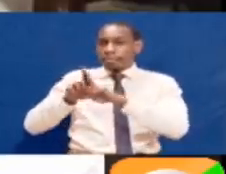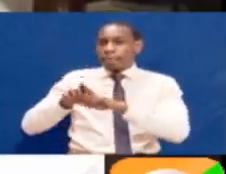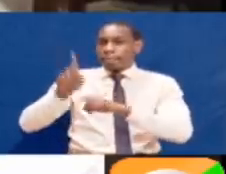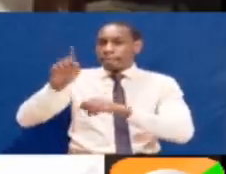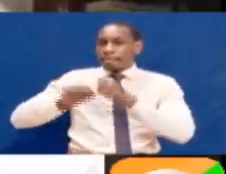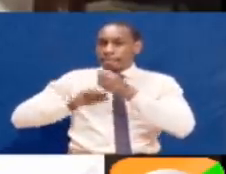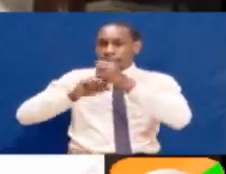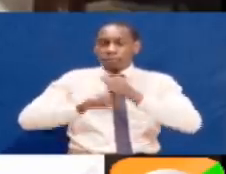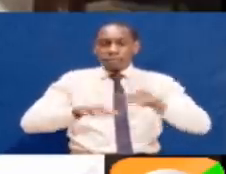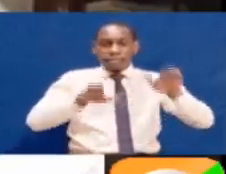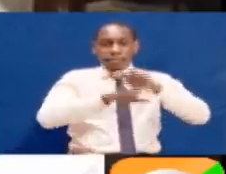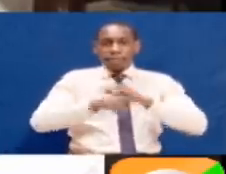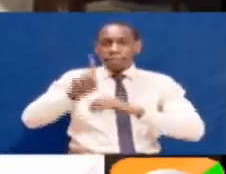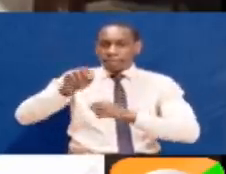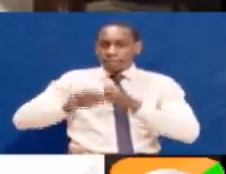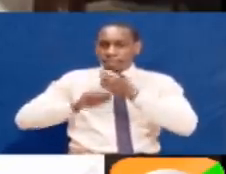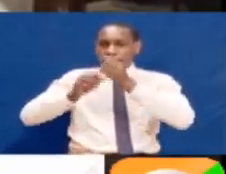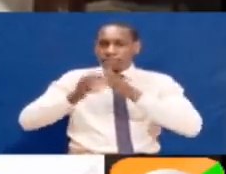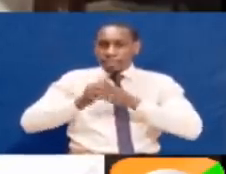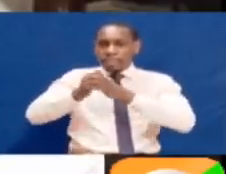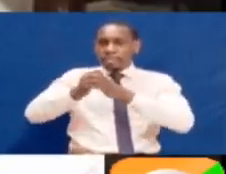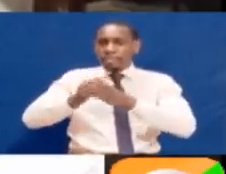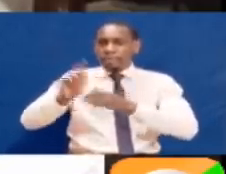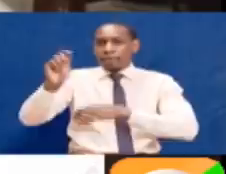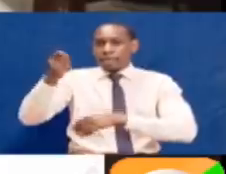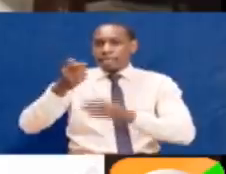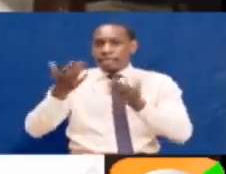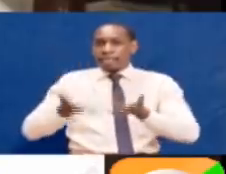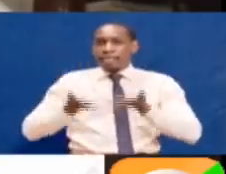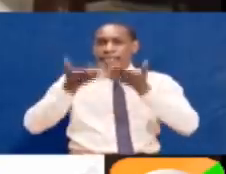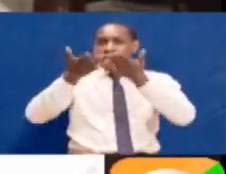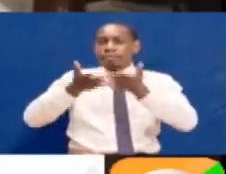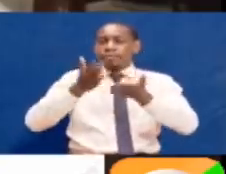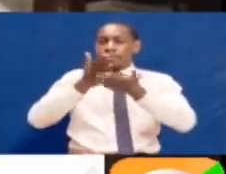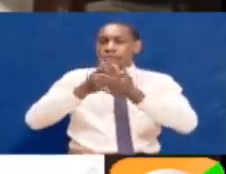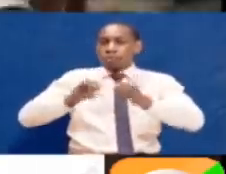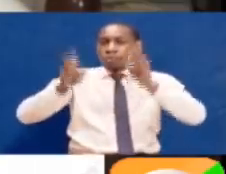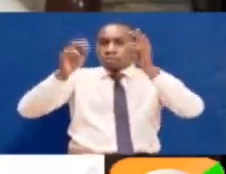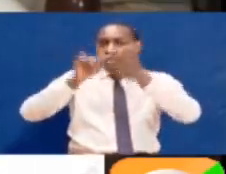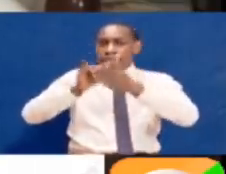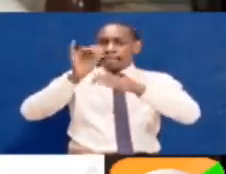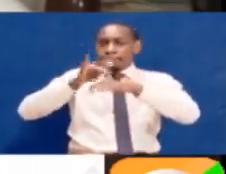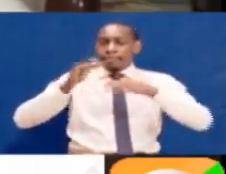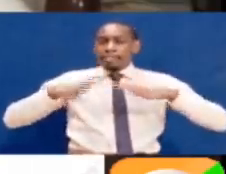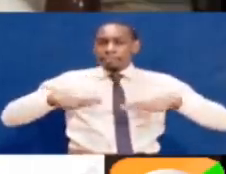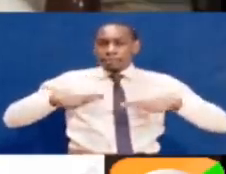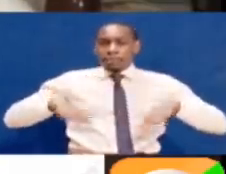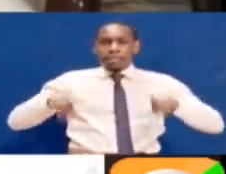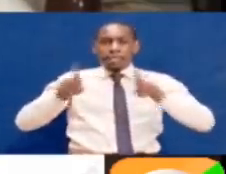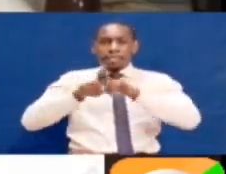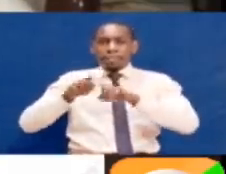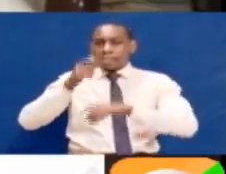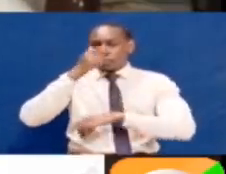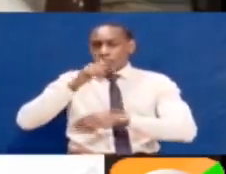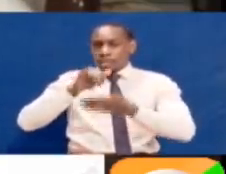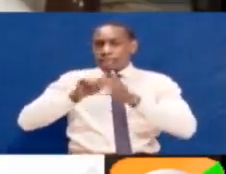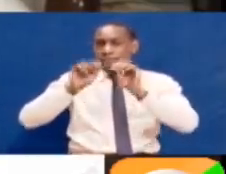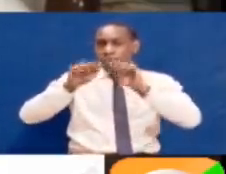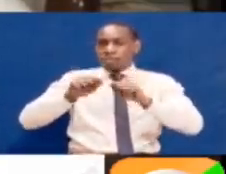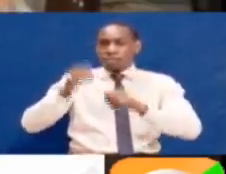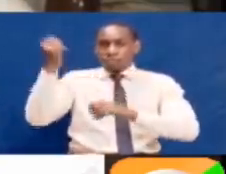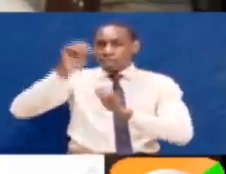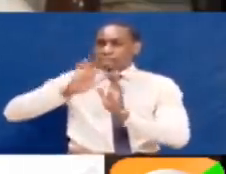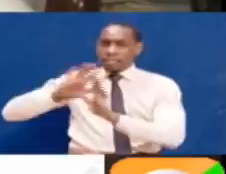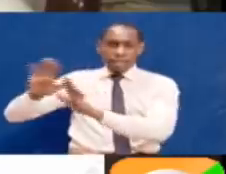We must support the deputy, we must support the leadership of this country to deliver on the real issues that are affecting our citizens. And I wish we could put